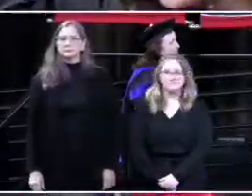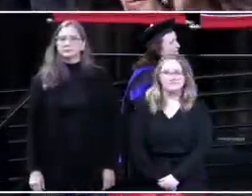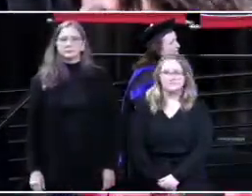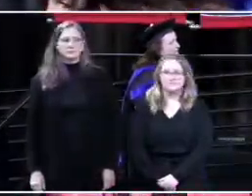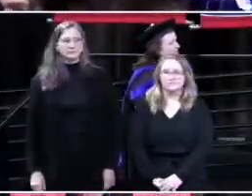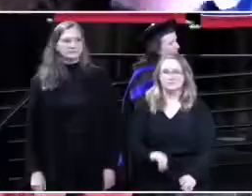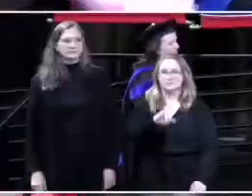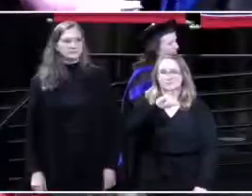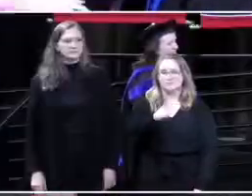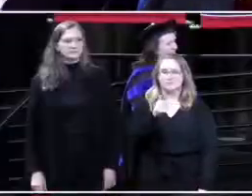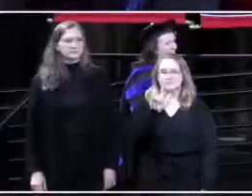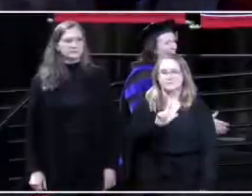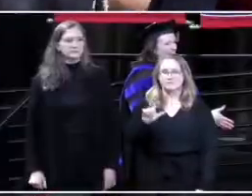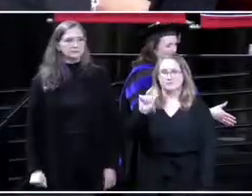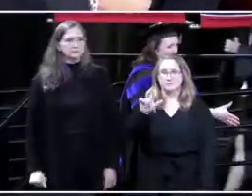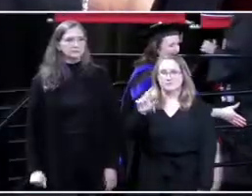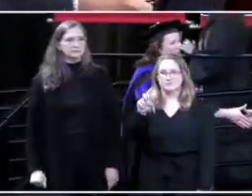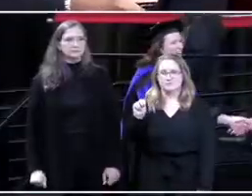Jada LaFair Allen.